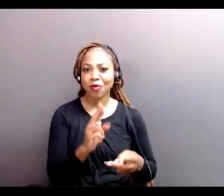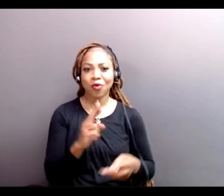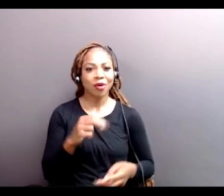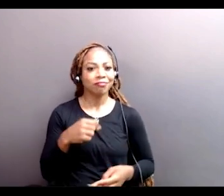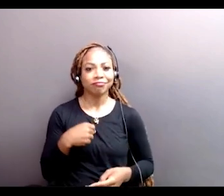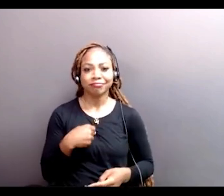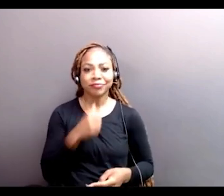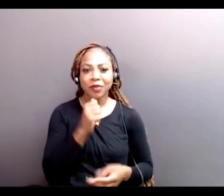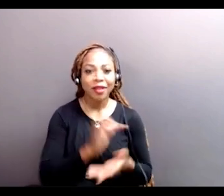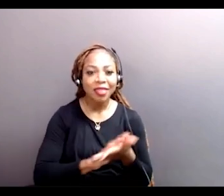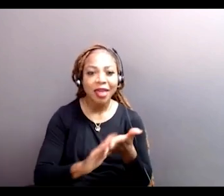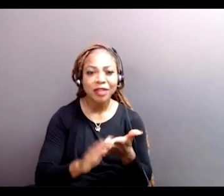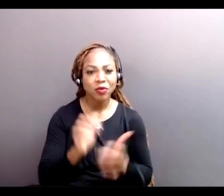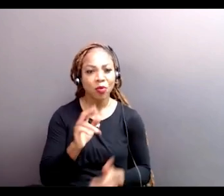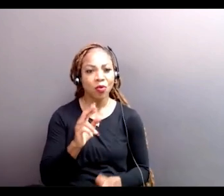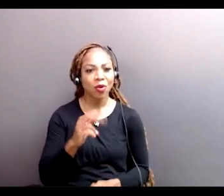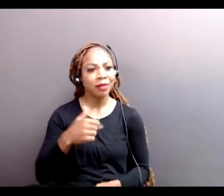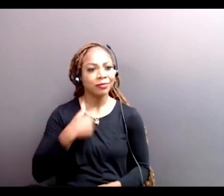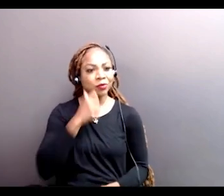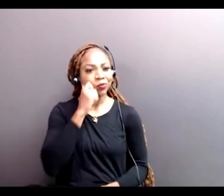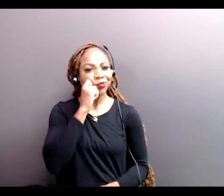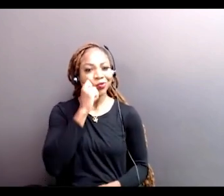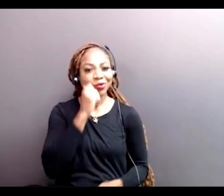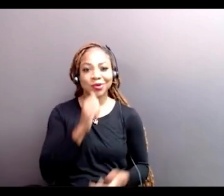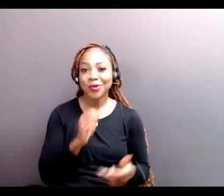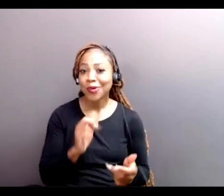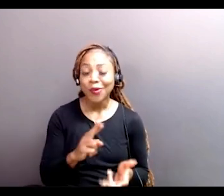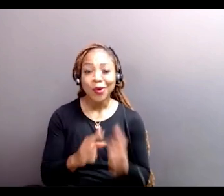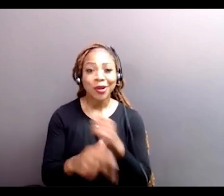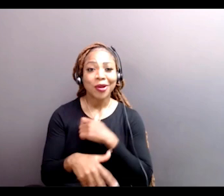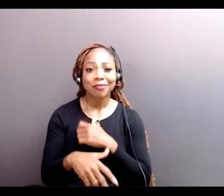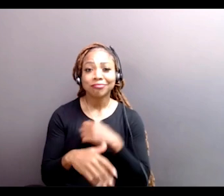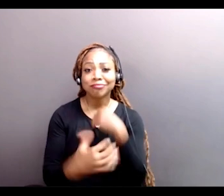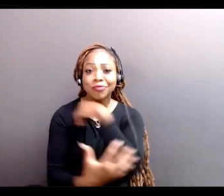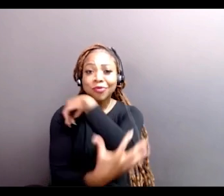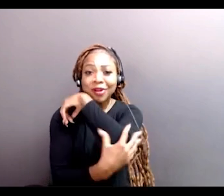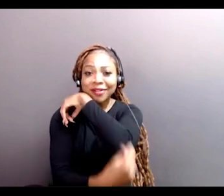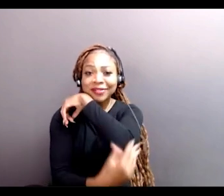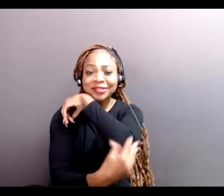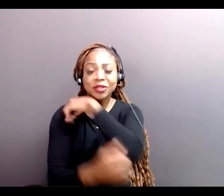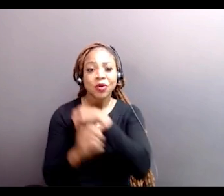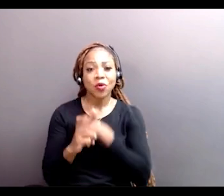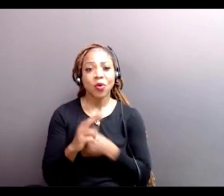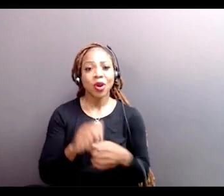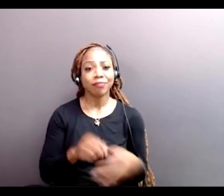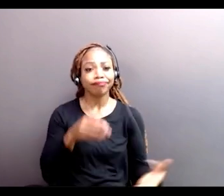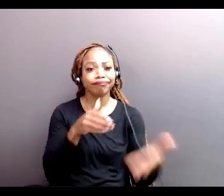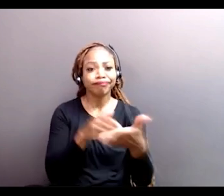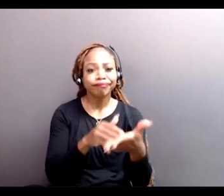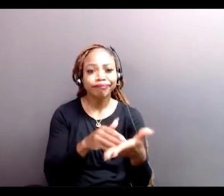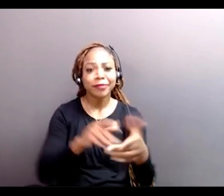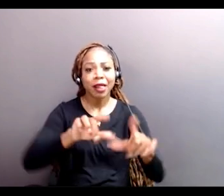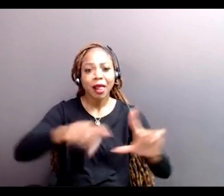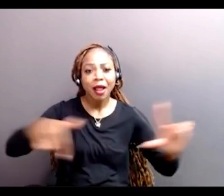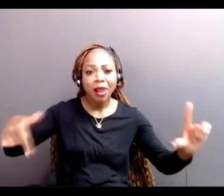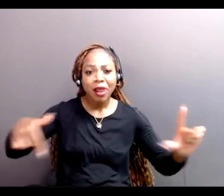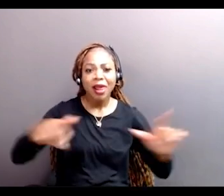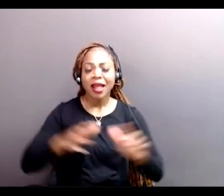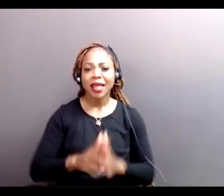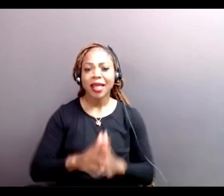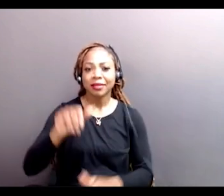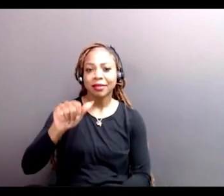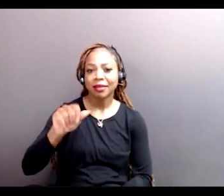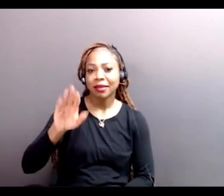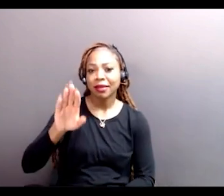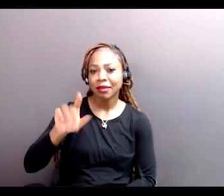or, you know, how dare you be so rude, right? Or poverty, or of course, homophobia and transphobia and ableism, and